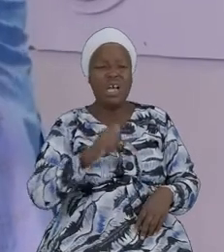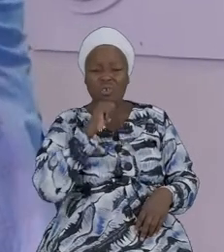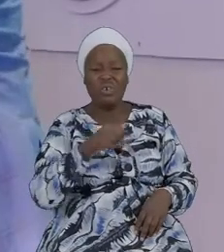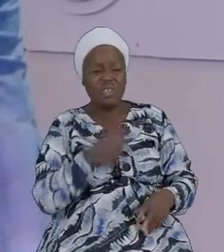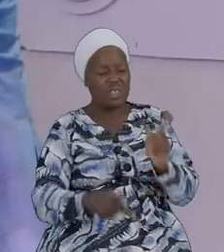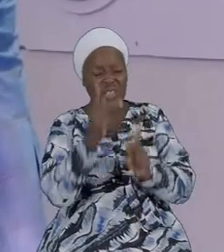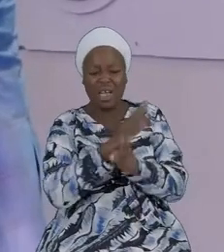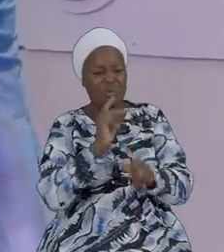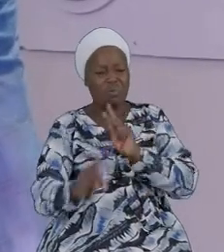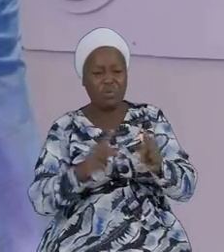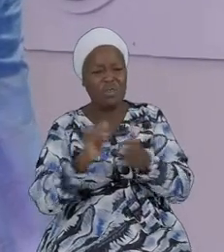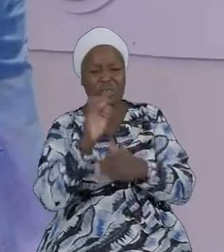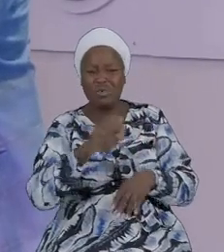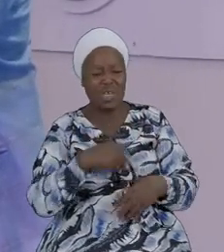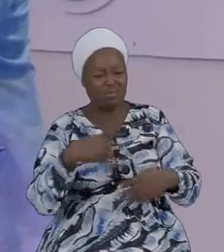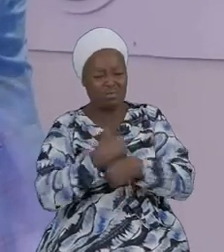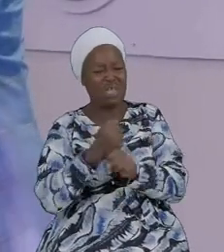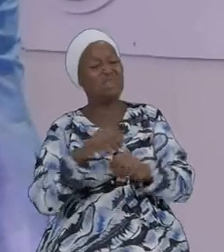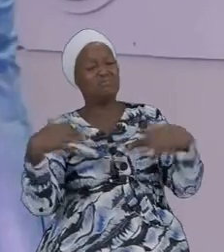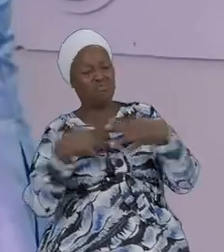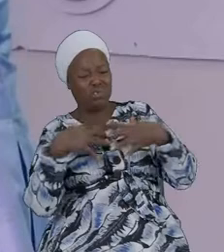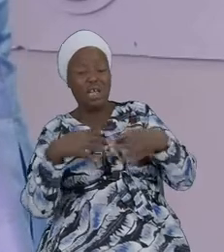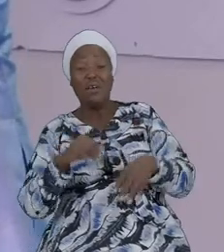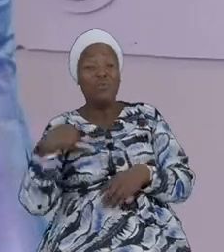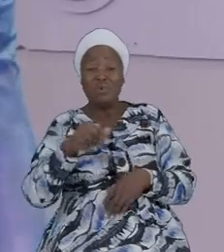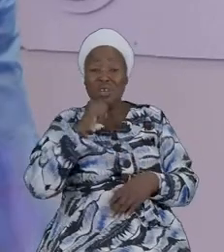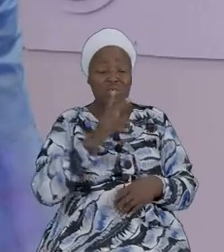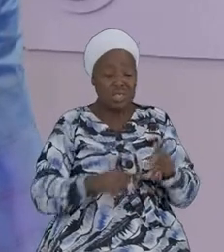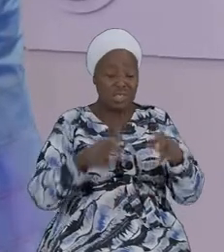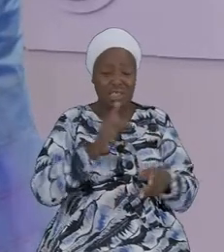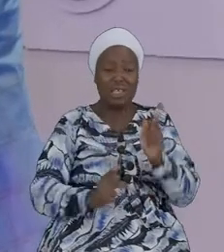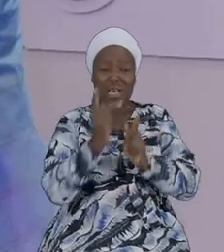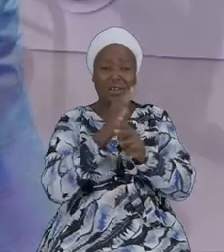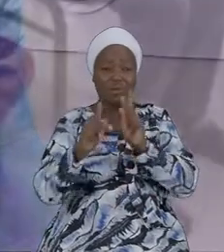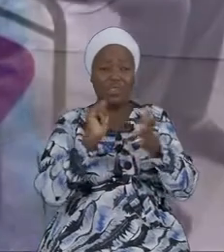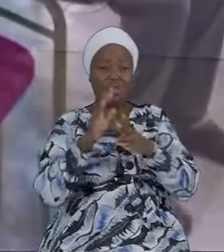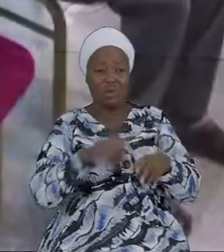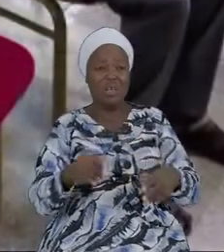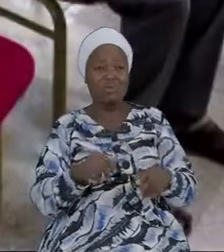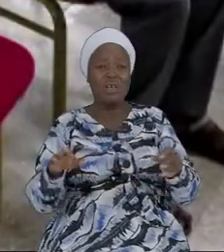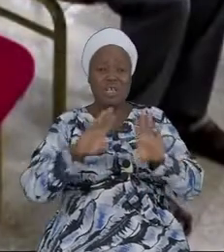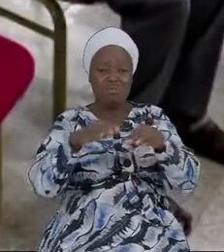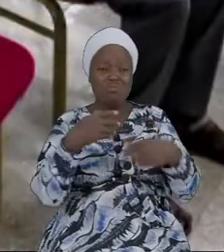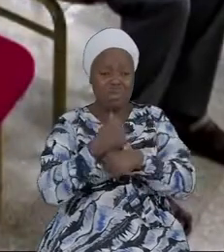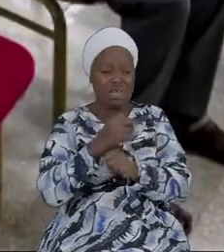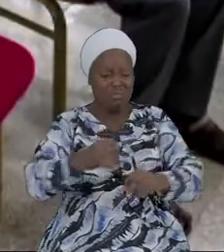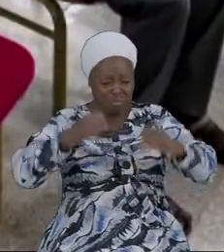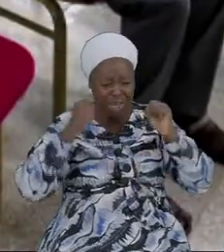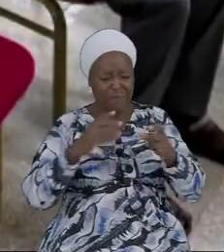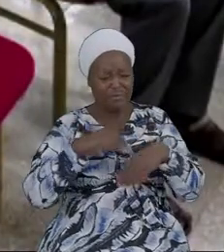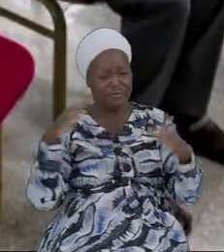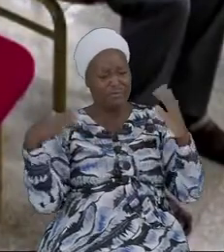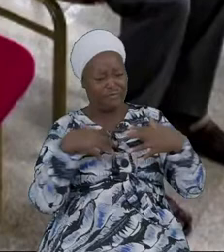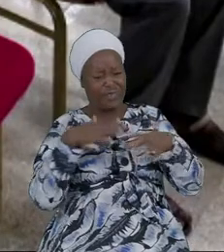kind of people you can intimidate. That we're not the kind of people you can cower. We made up our minds,